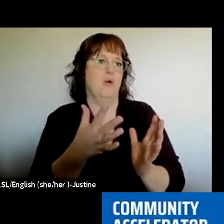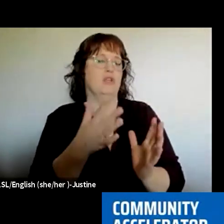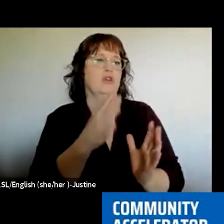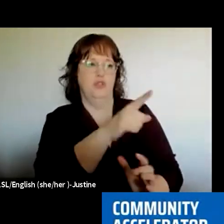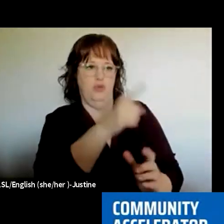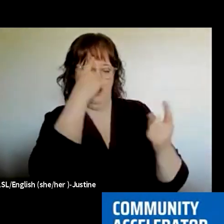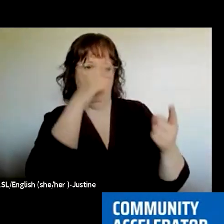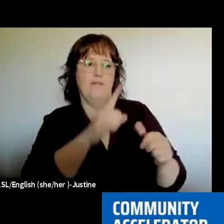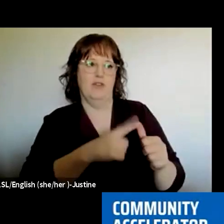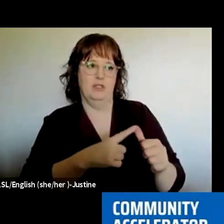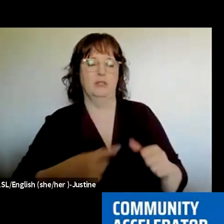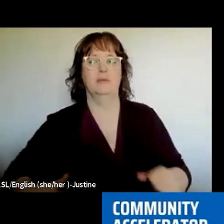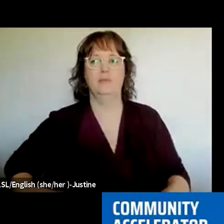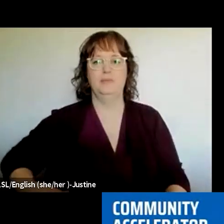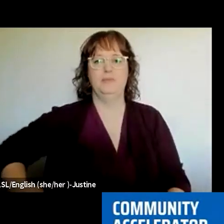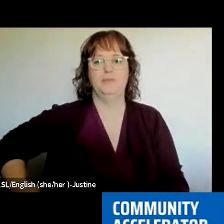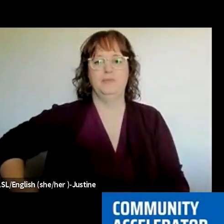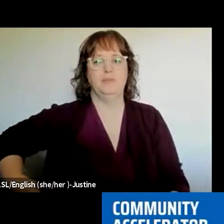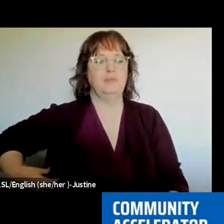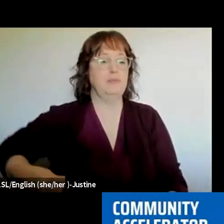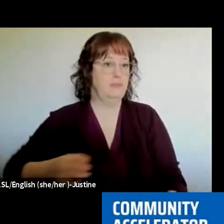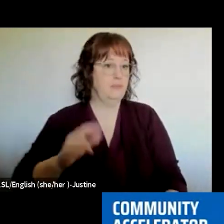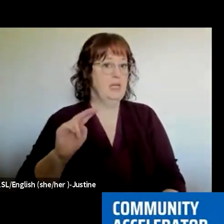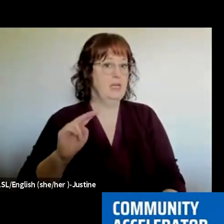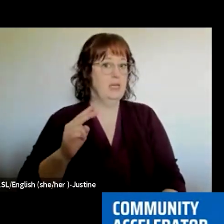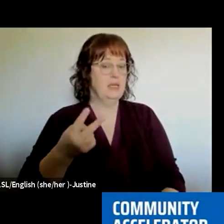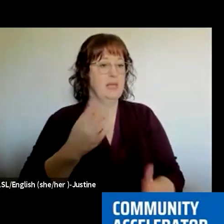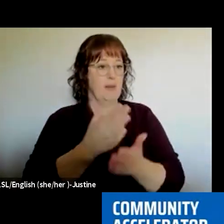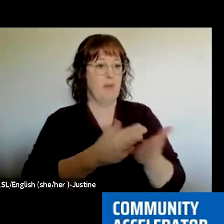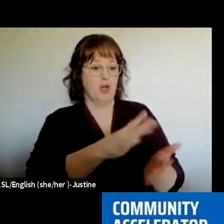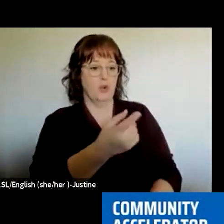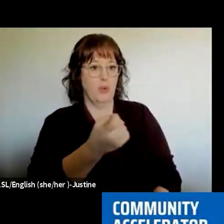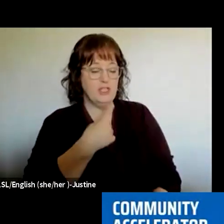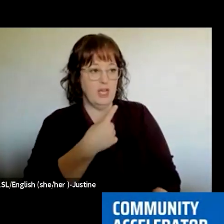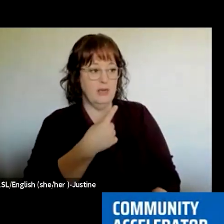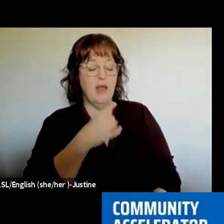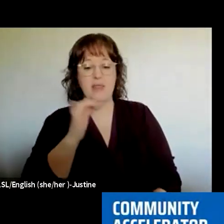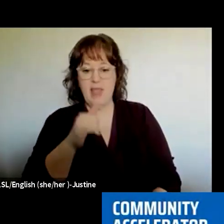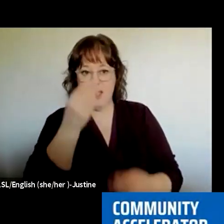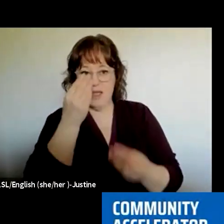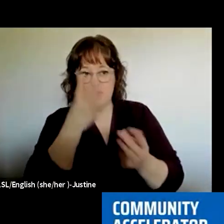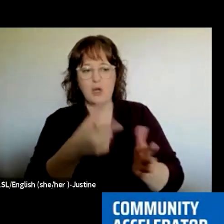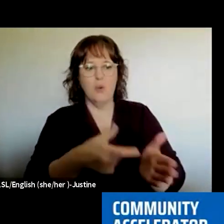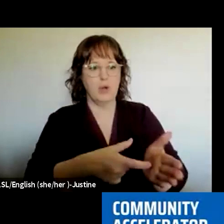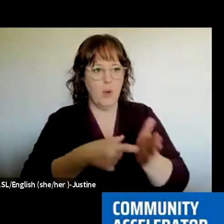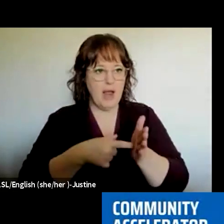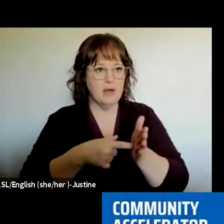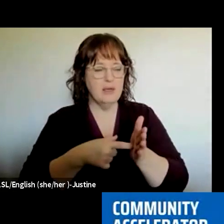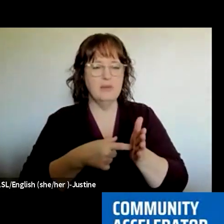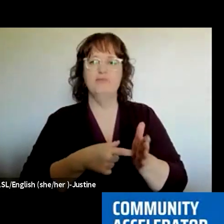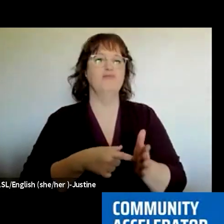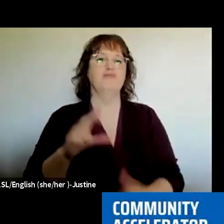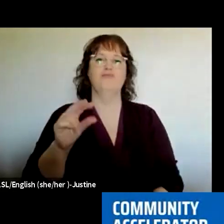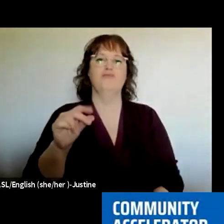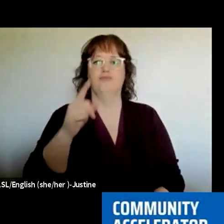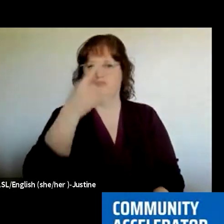And as to the second part of the question about if you can just answer if the information is required, you always have the option